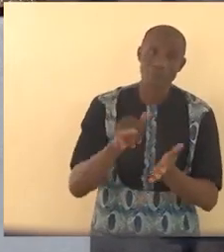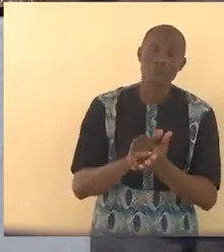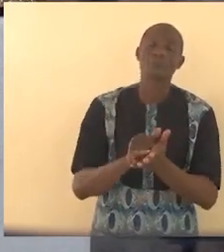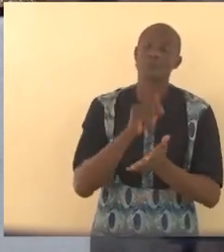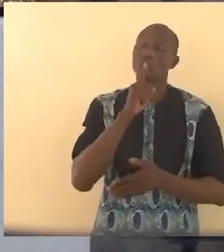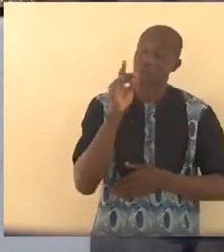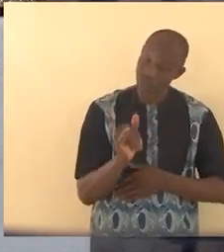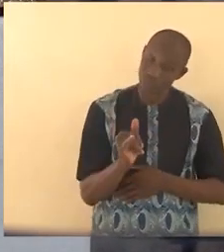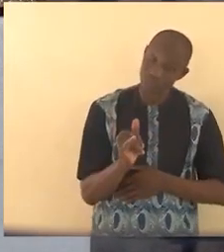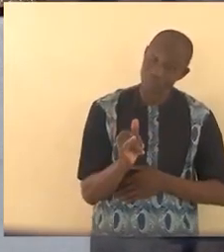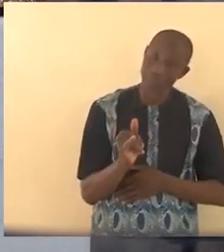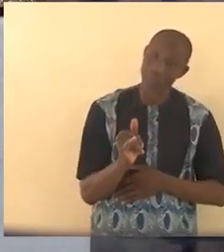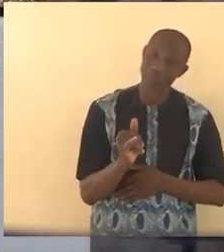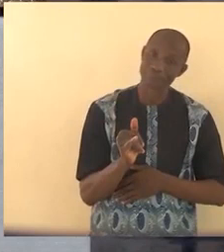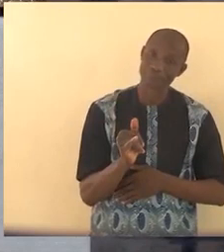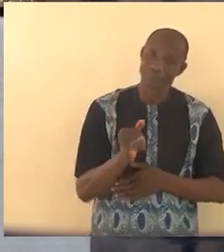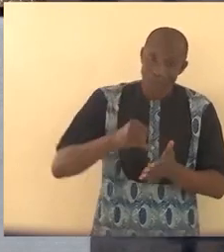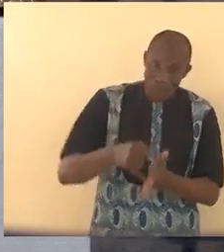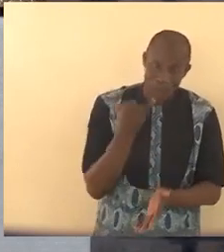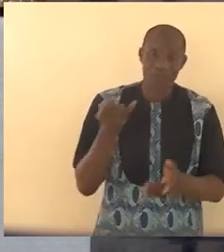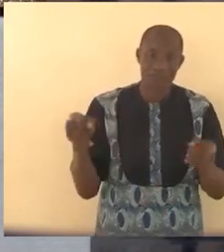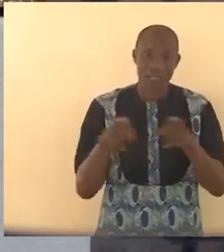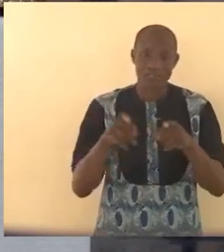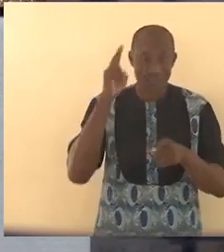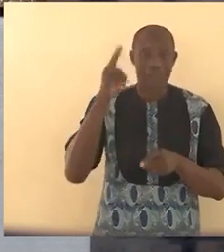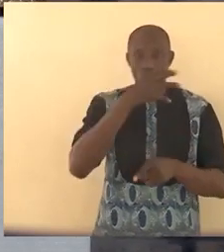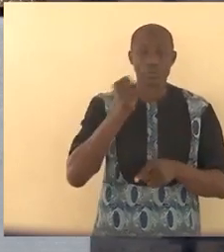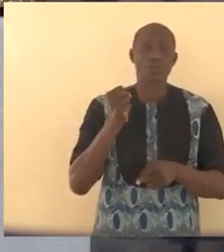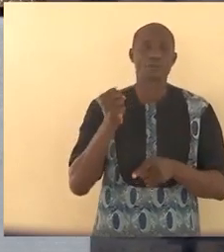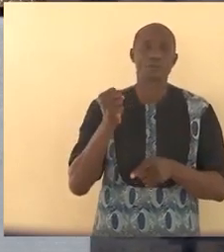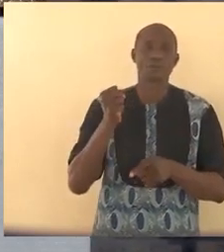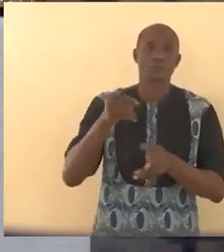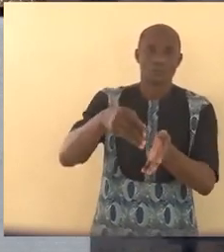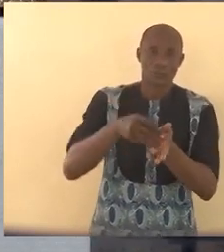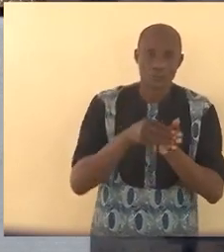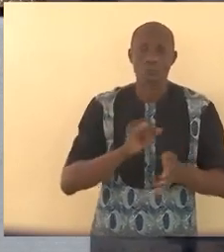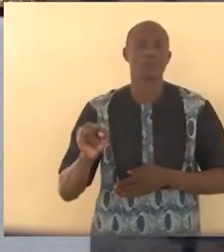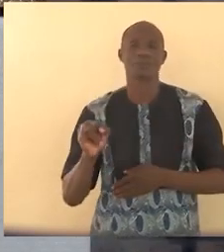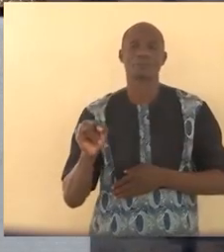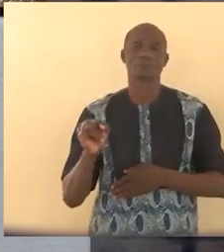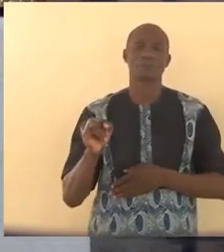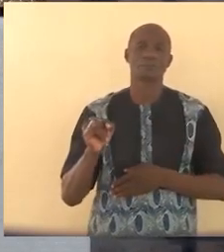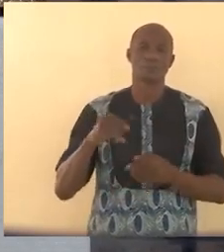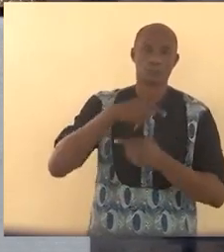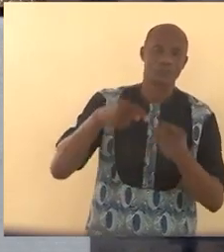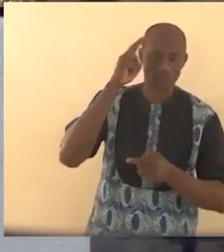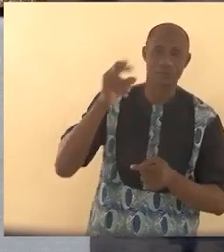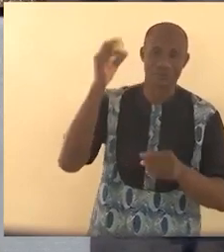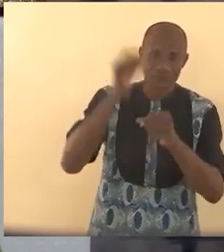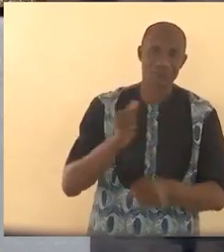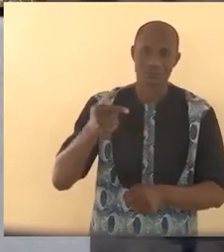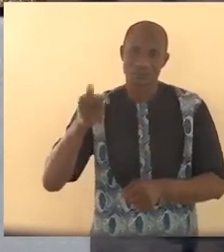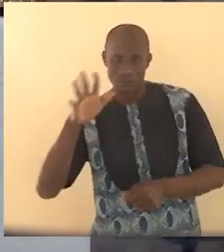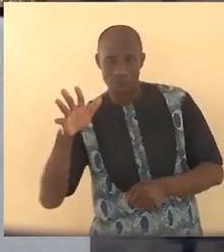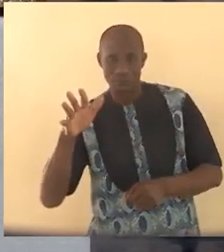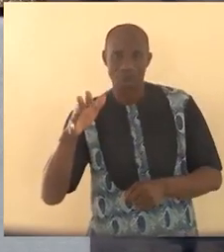that actually, just as he was owing, meaning the money is not enough when he was getting 25,000, when he